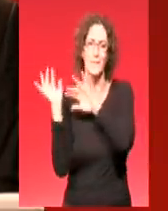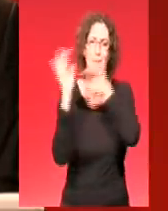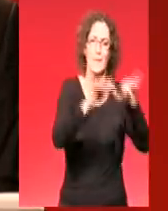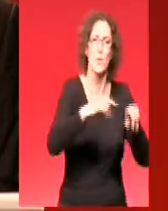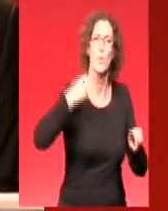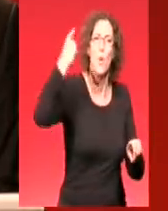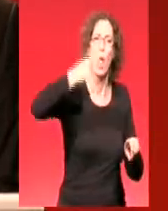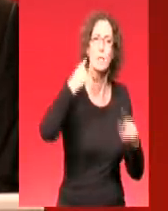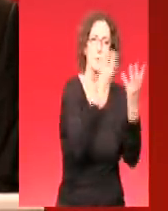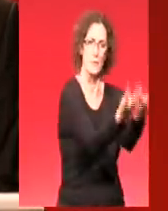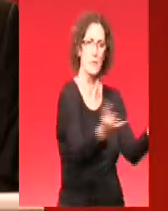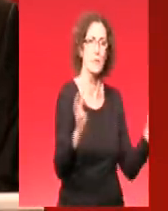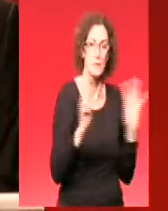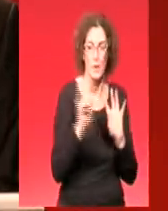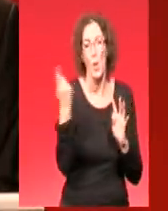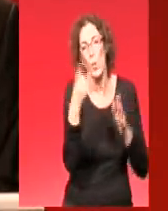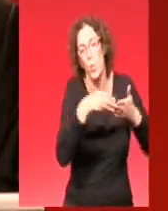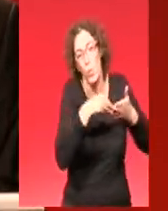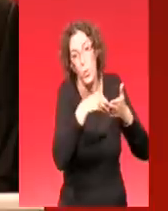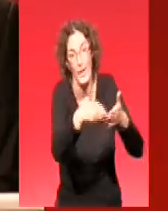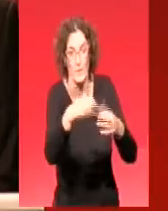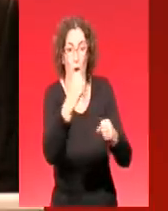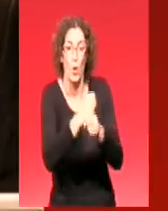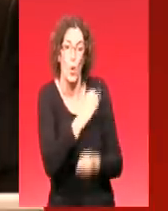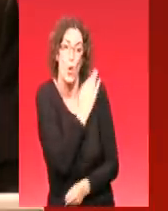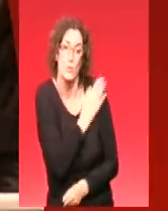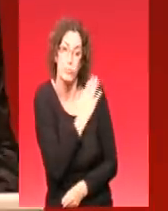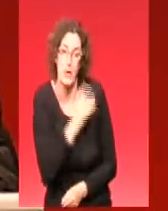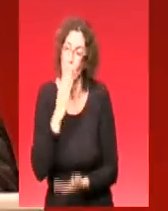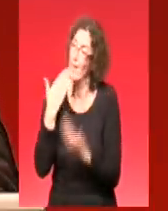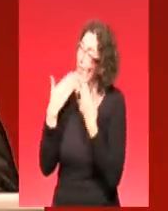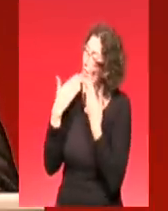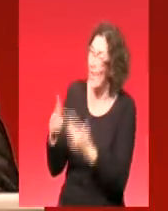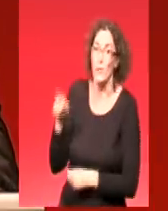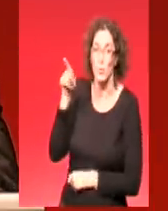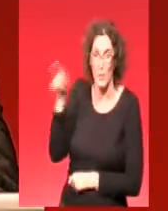coordinated international effort to stop the global crisis turning into a catastrophe.